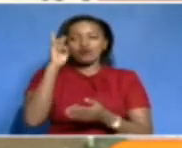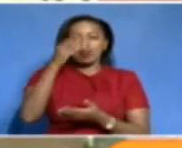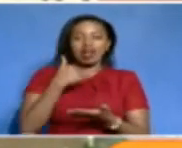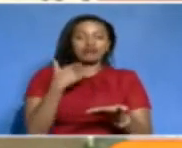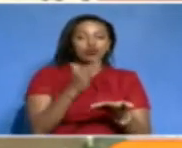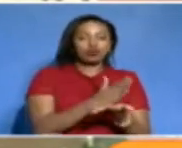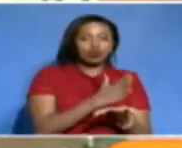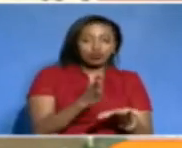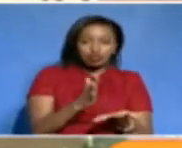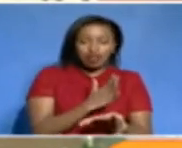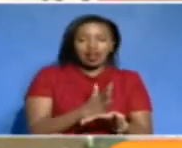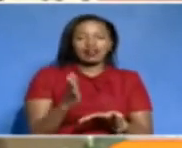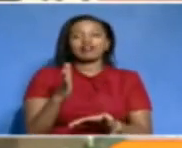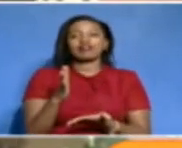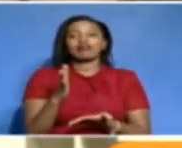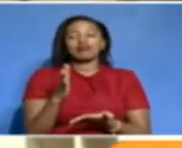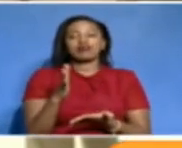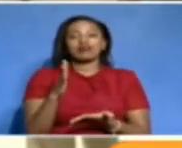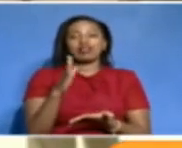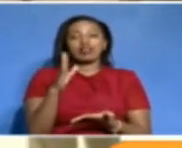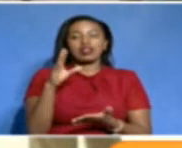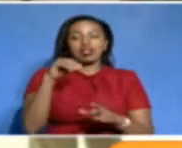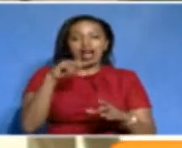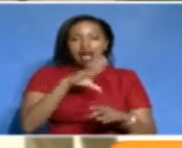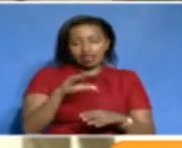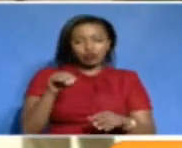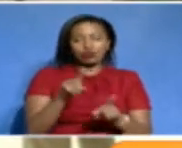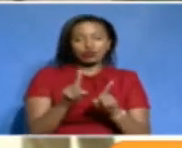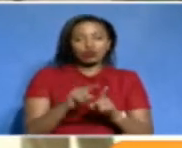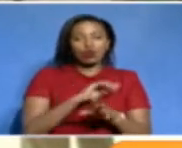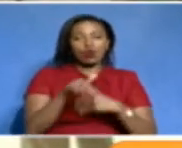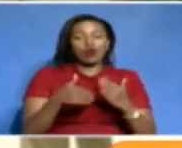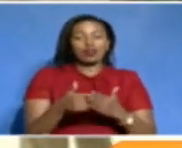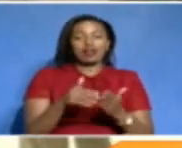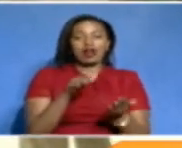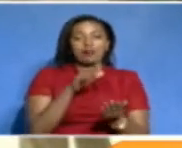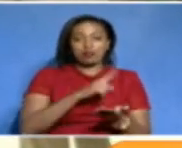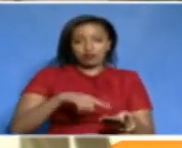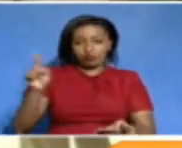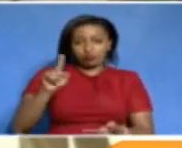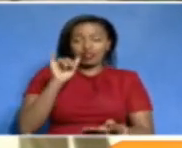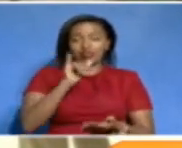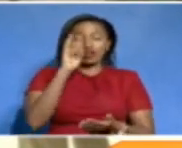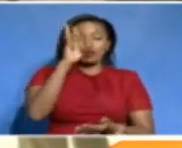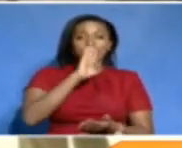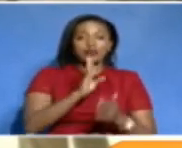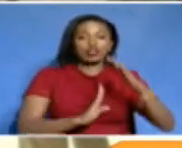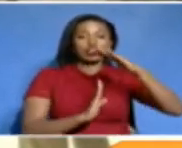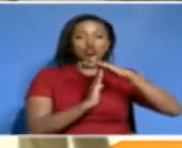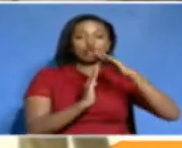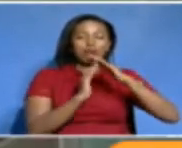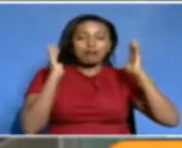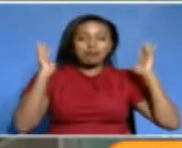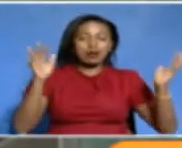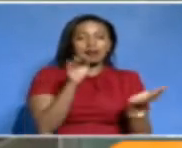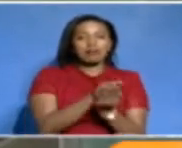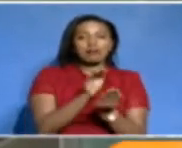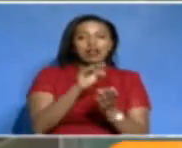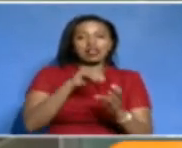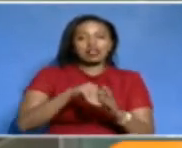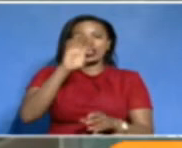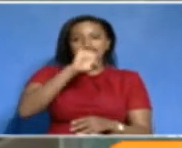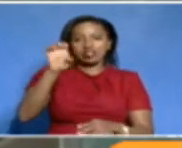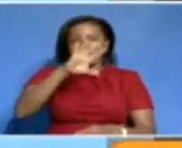while CBA is ranked among the top banks in the East African nation. The potential merger would be the first major deal announced in the